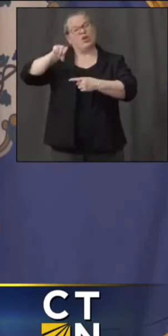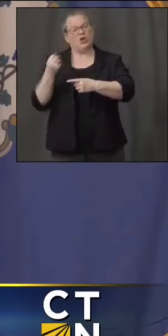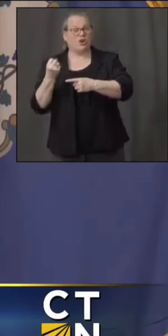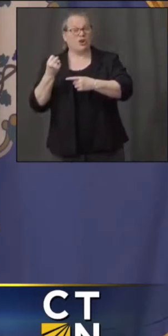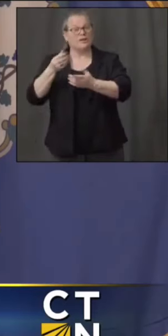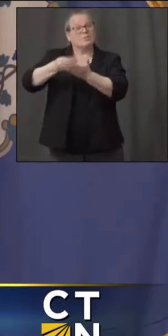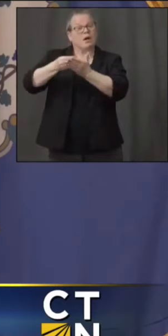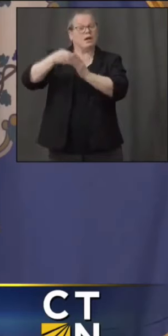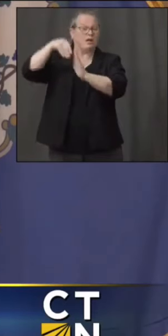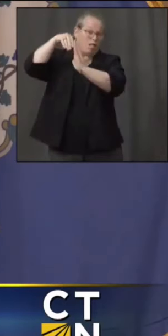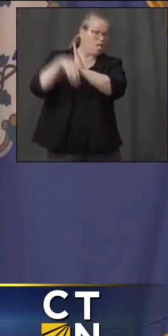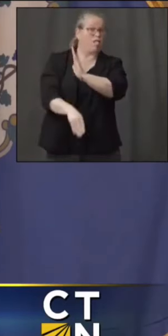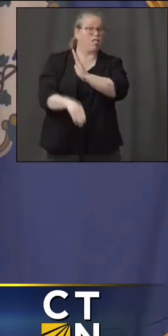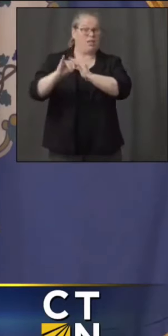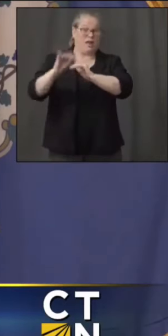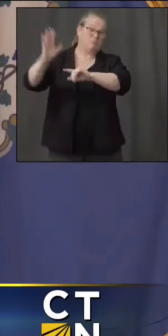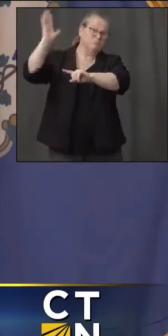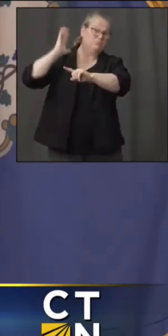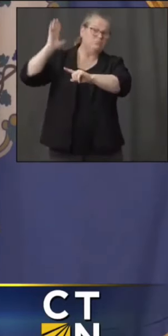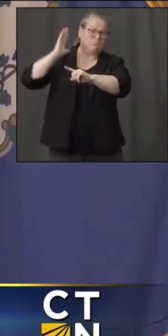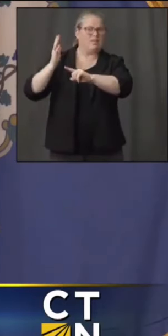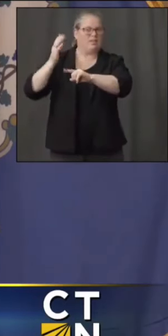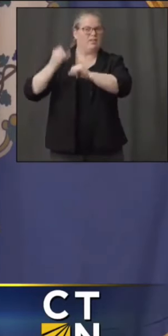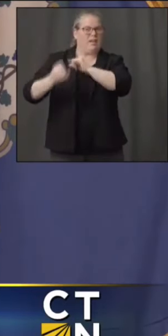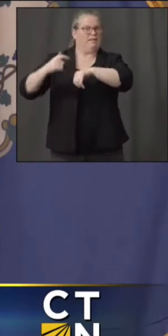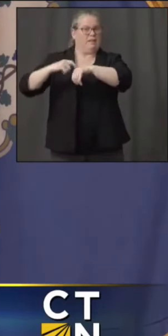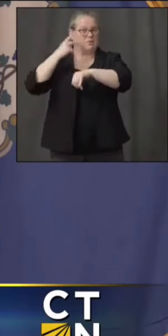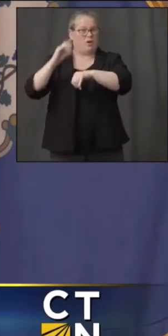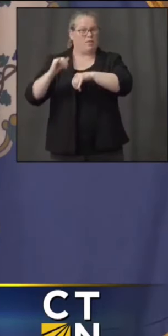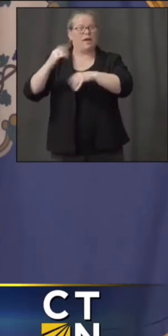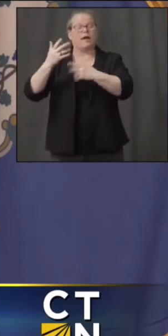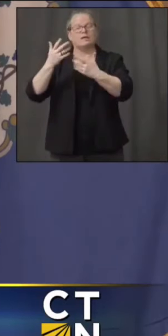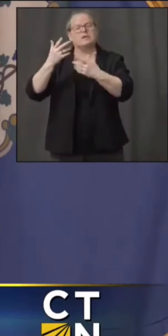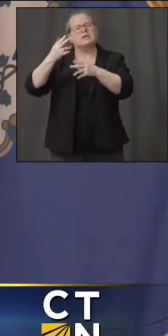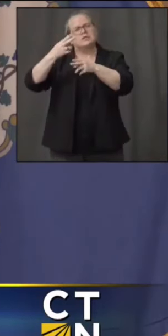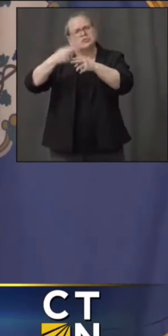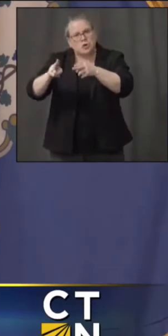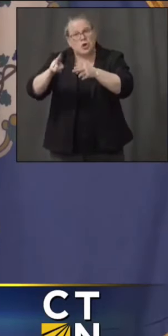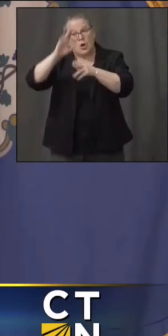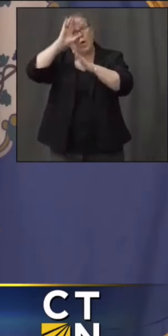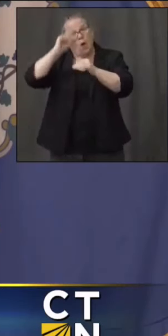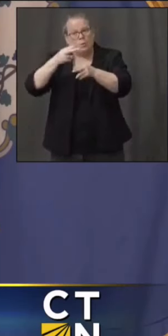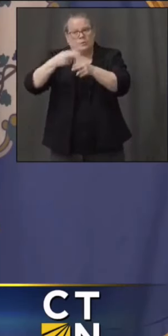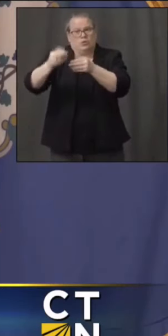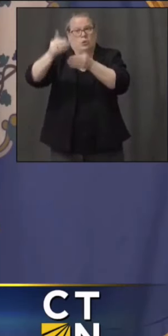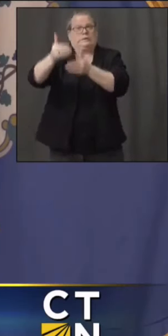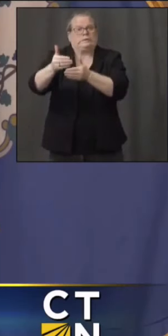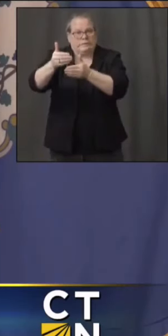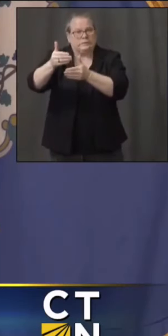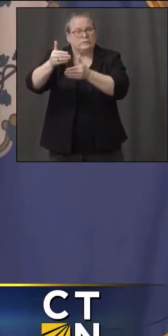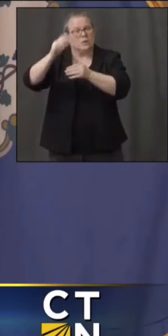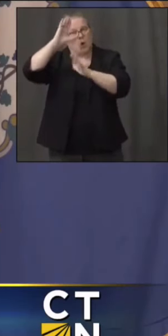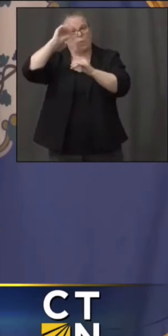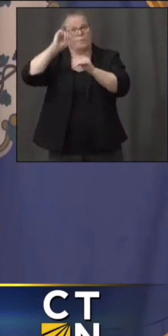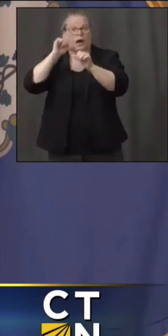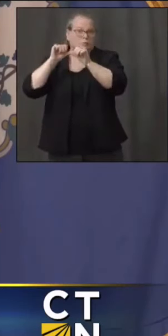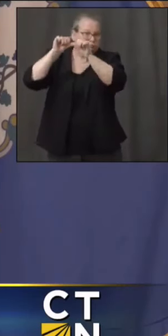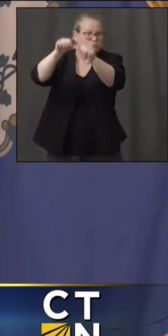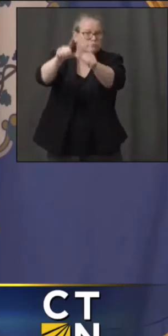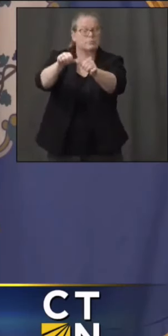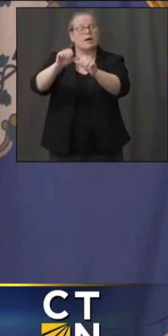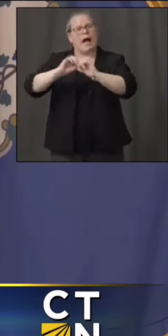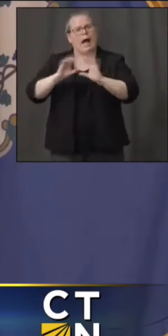to rectify that, and that's why we're focused on some of the things we can do. I mean, obviously, the Department of Labor has put